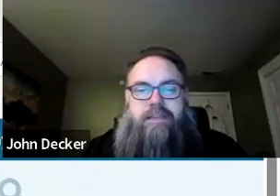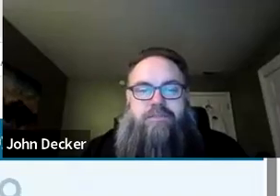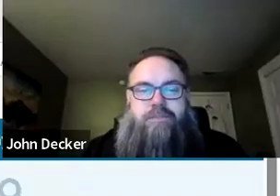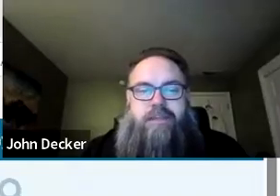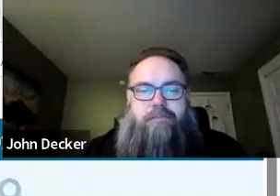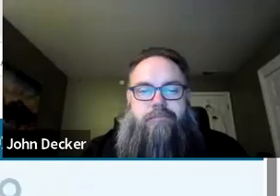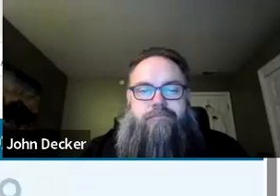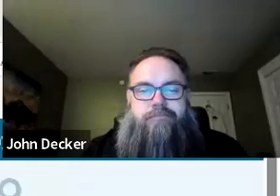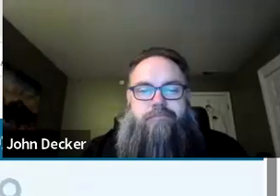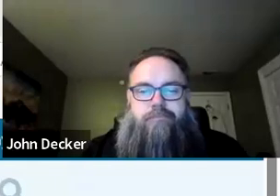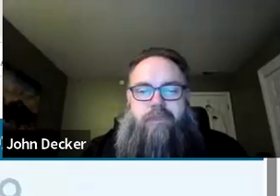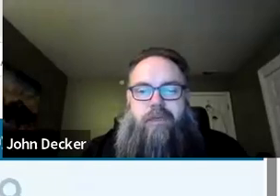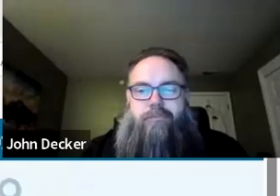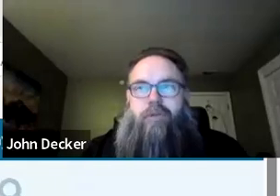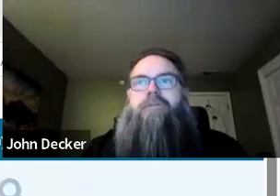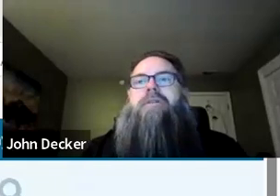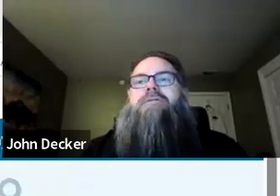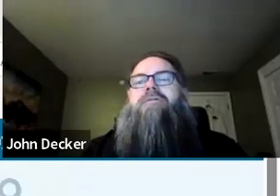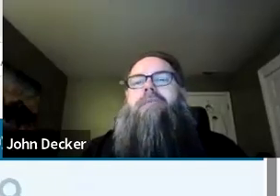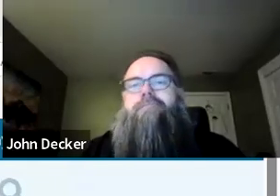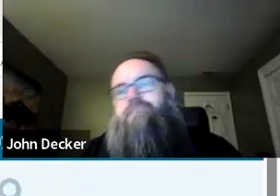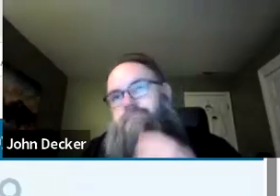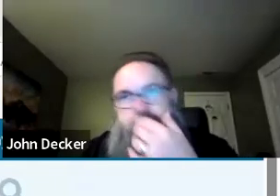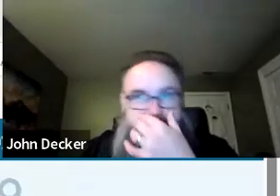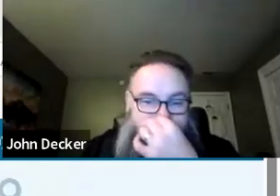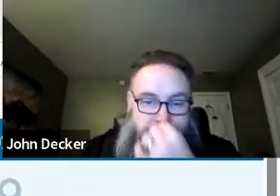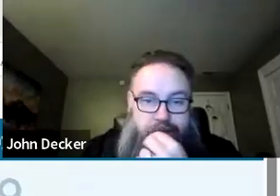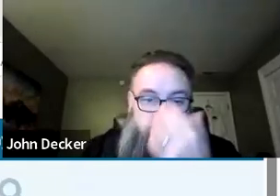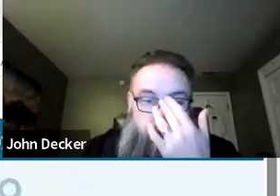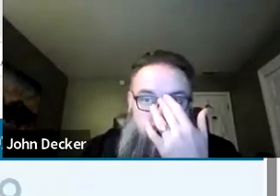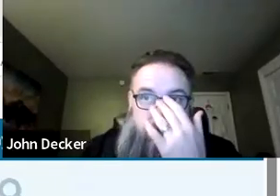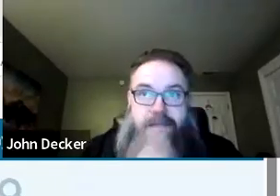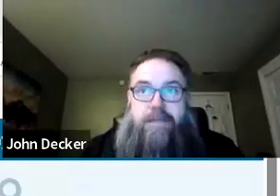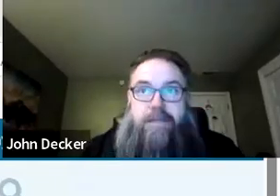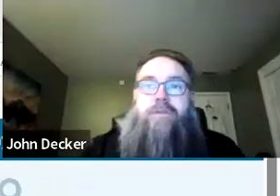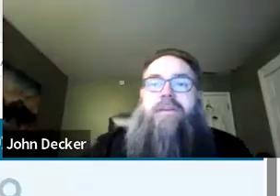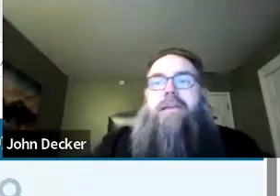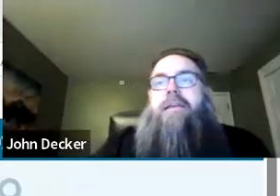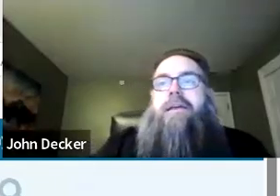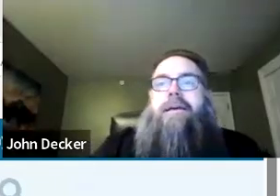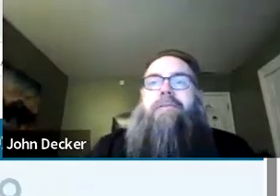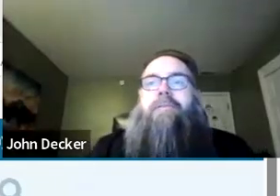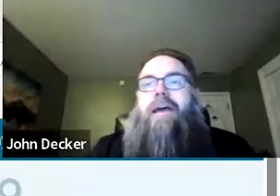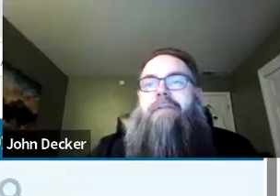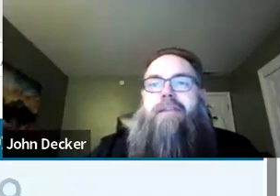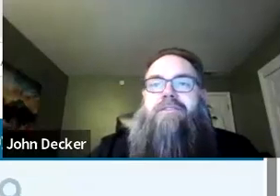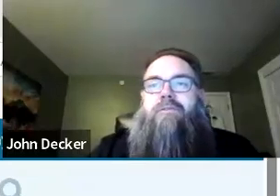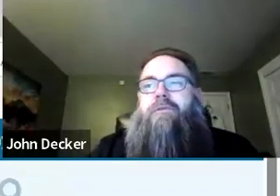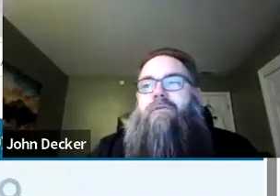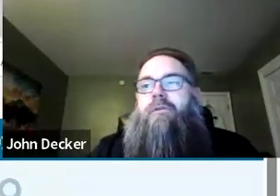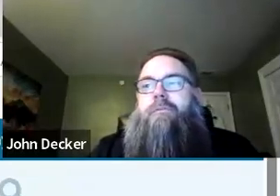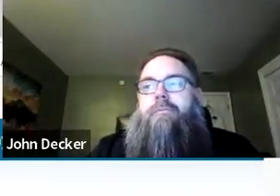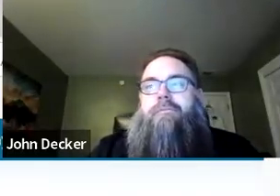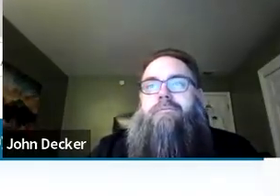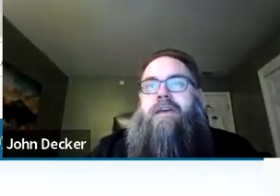seeing DDS's website? Yep, perfect. Okay. So on DDS's website, I'm going to be navigating to the